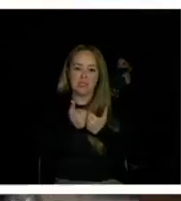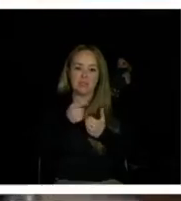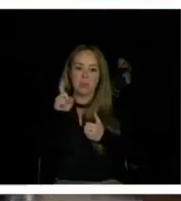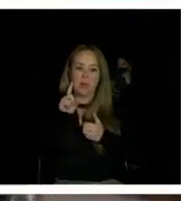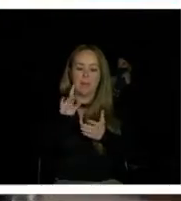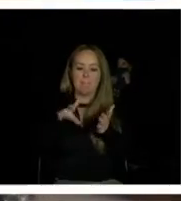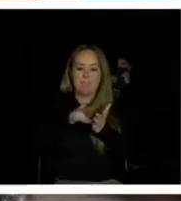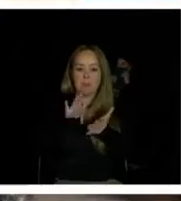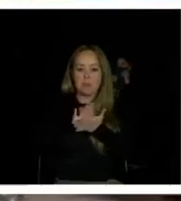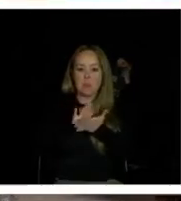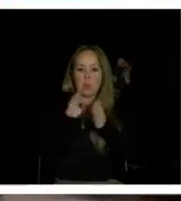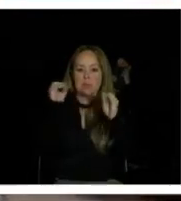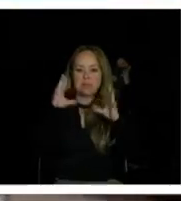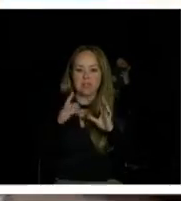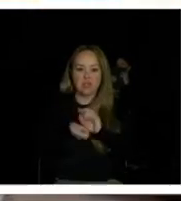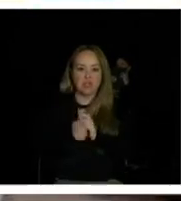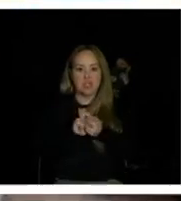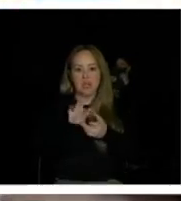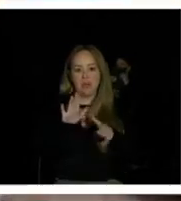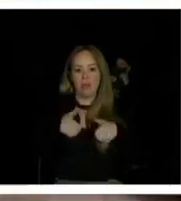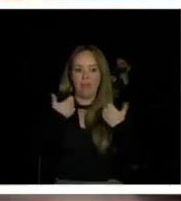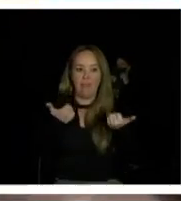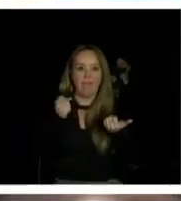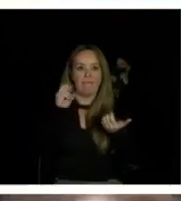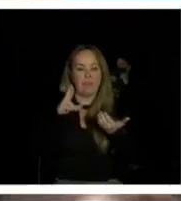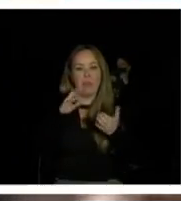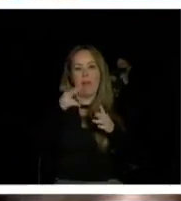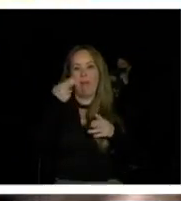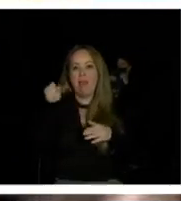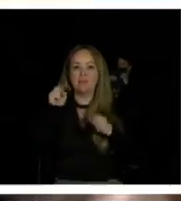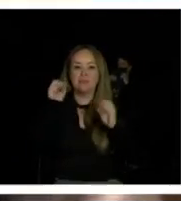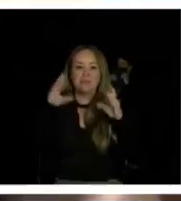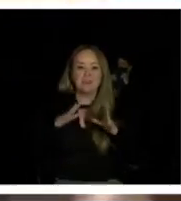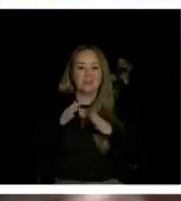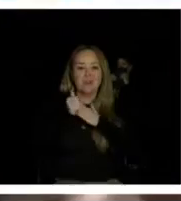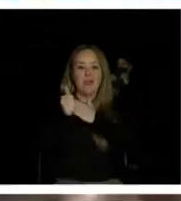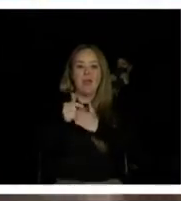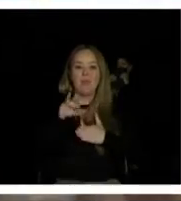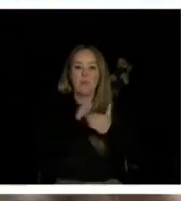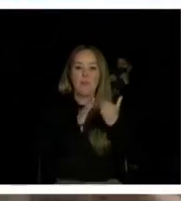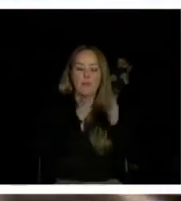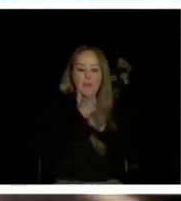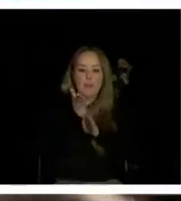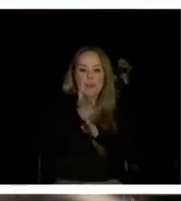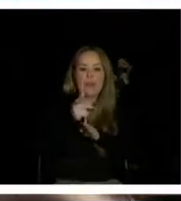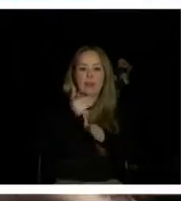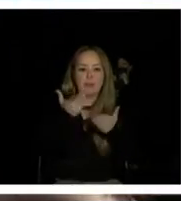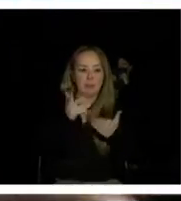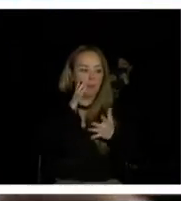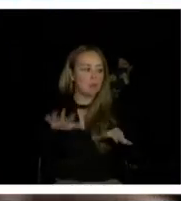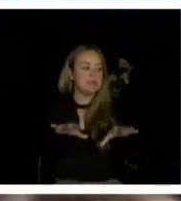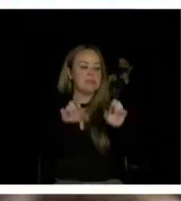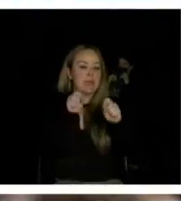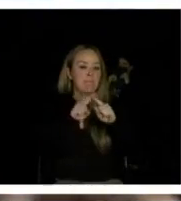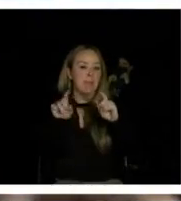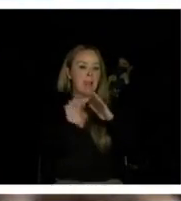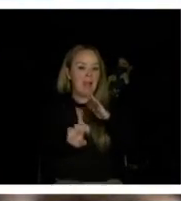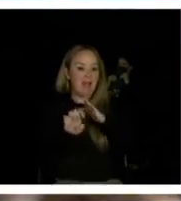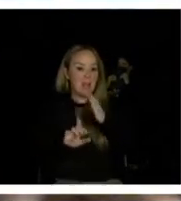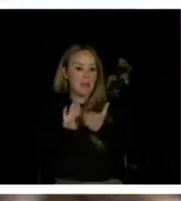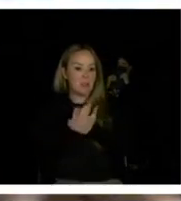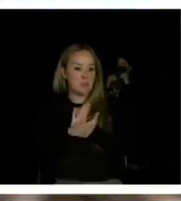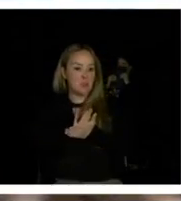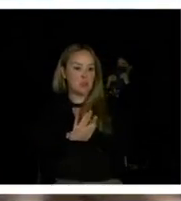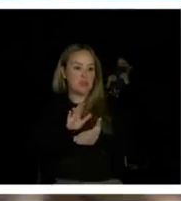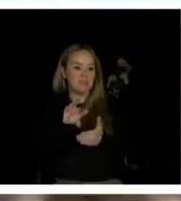teacher changes your life or a high school teacher guides you to what maybe career you will take. But the elementary students,